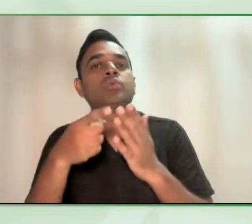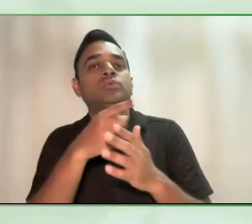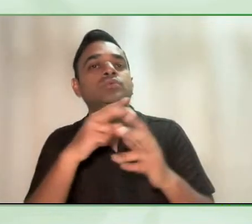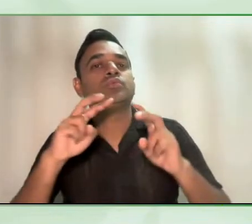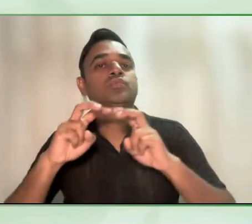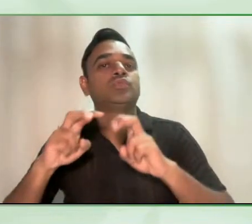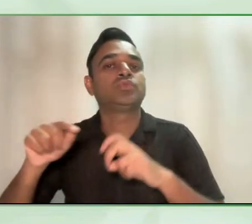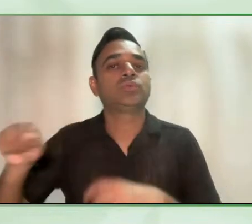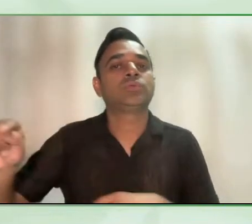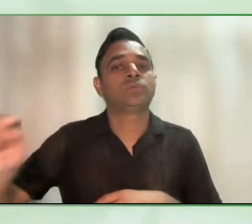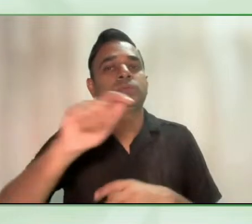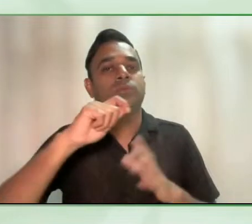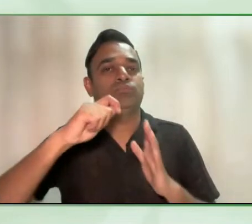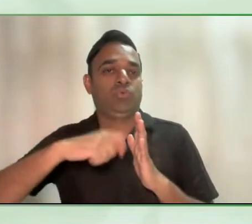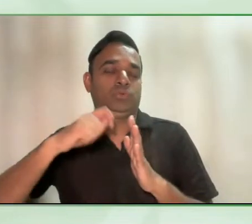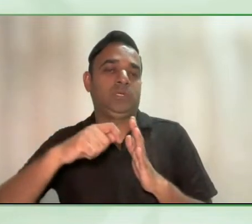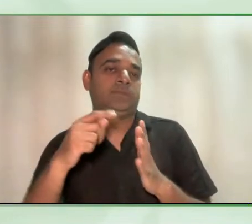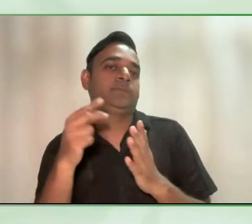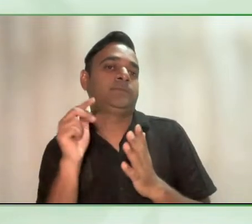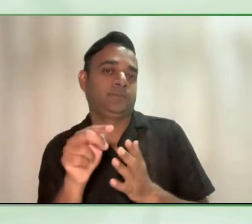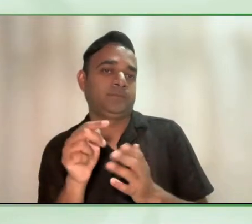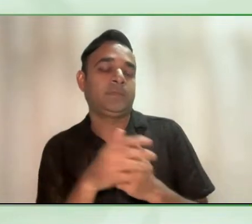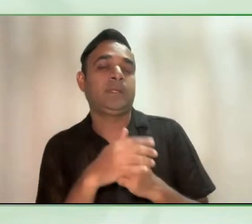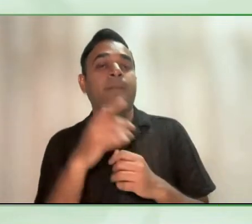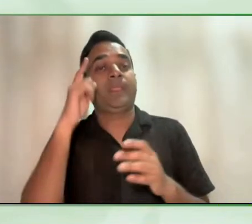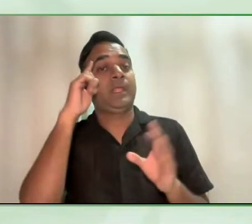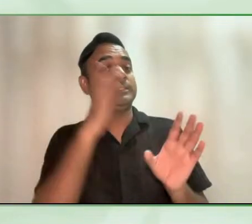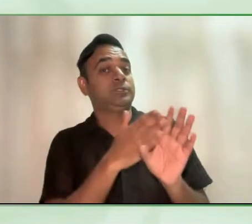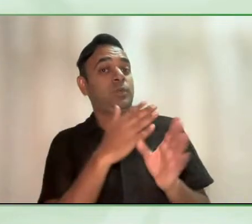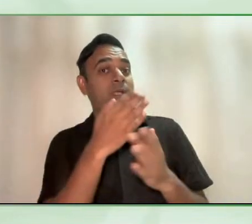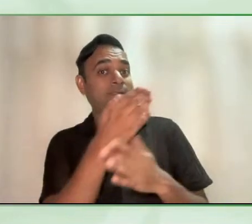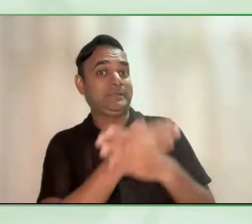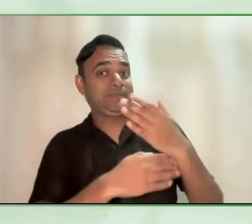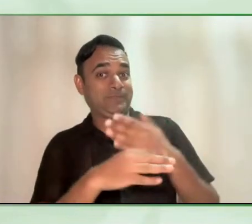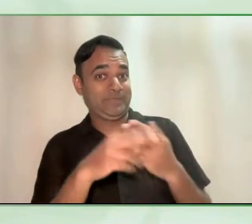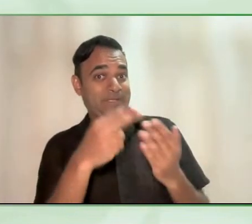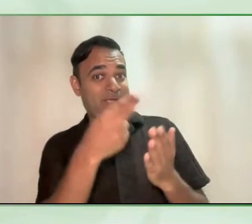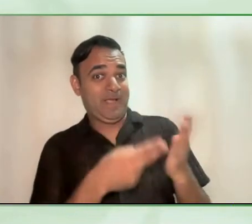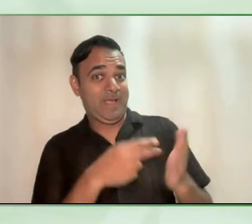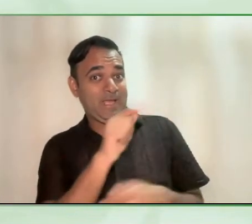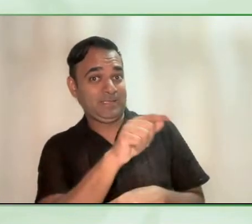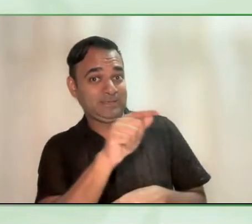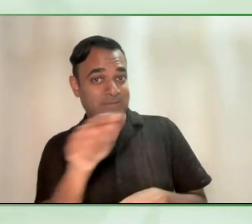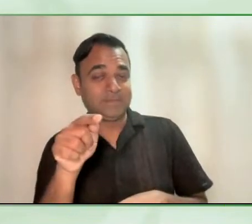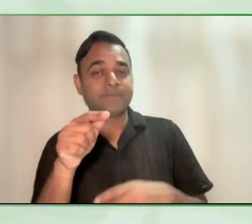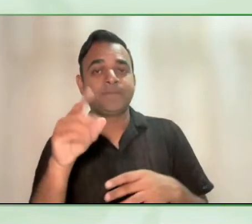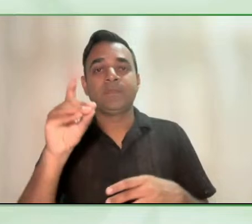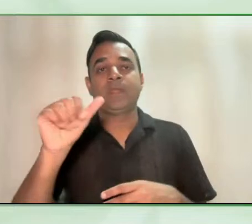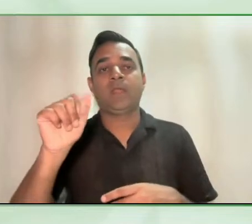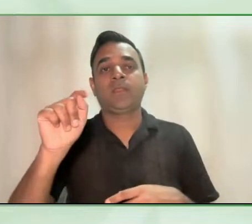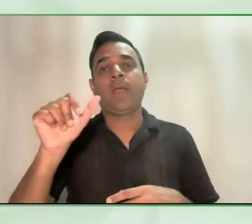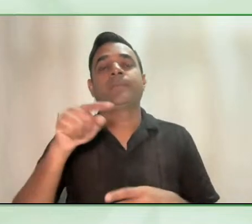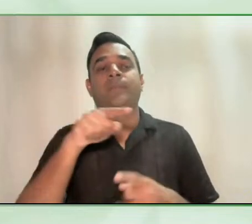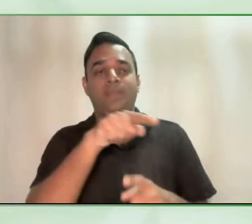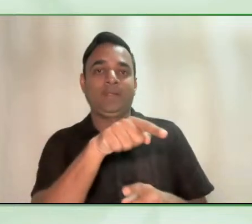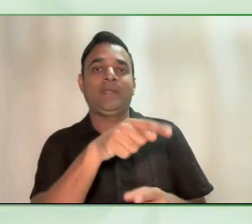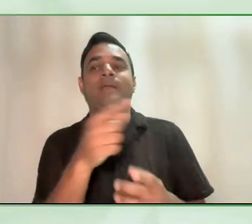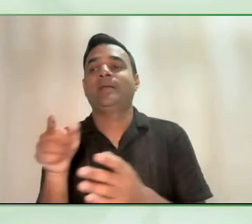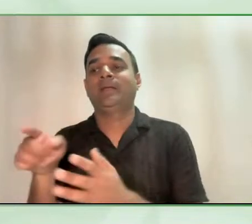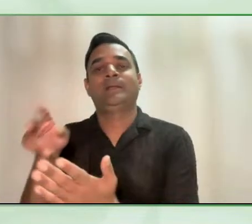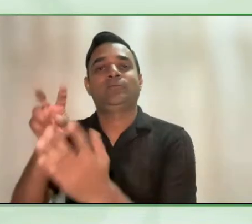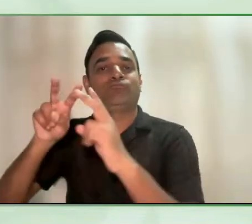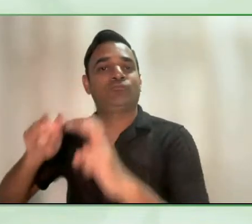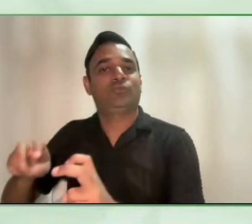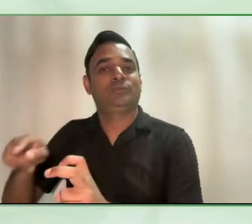kind of holding a social floor for people. So what I mean by that is people who might be on social supports,